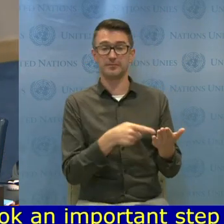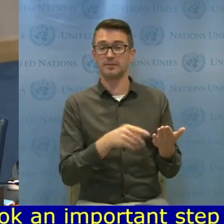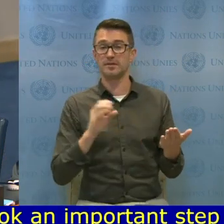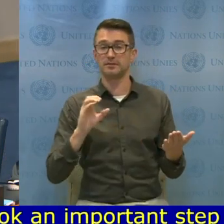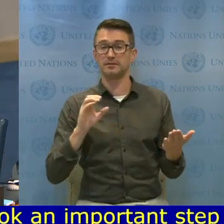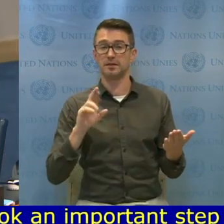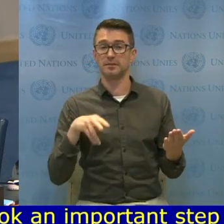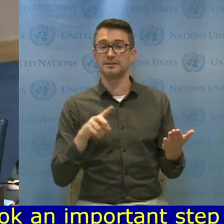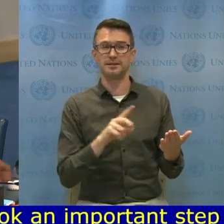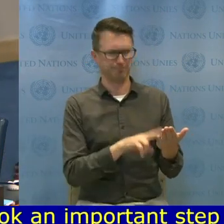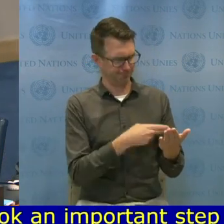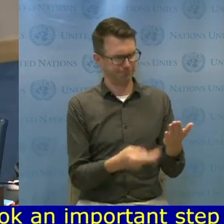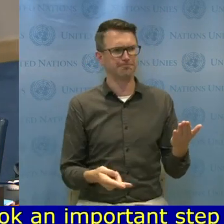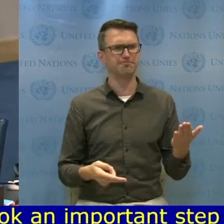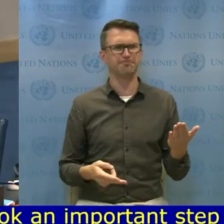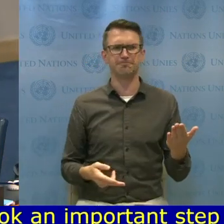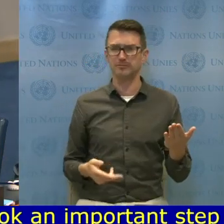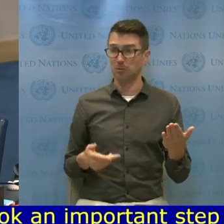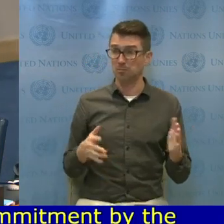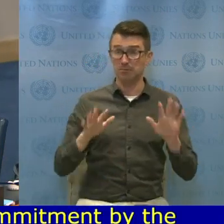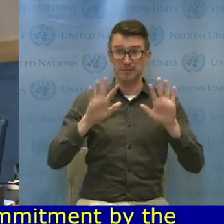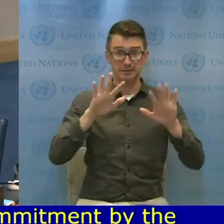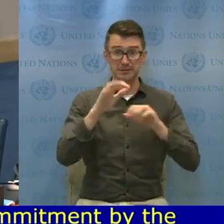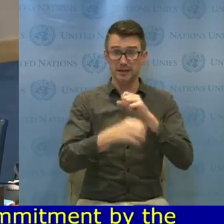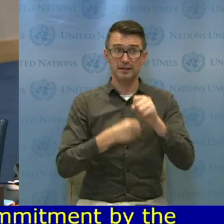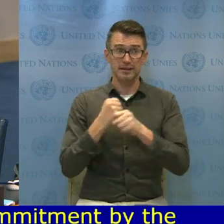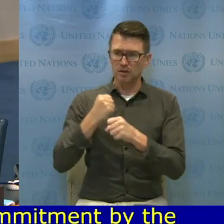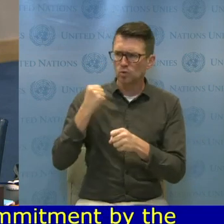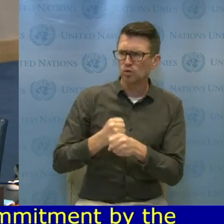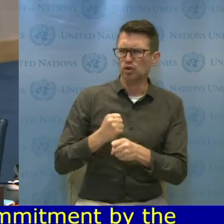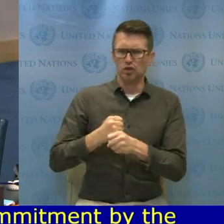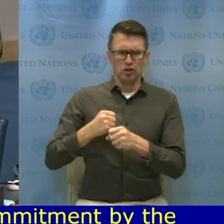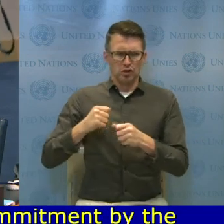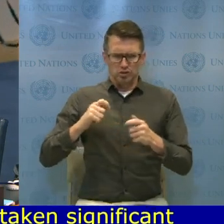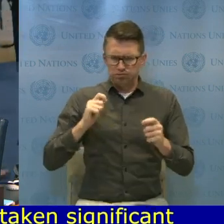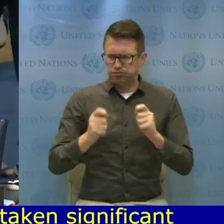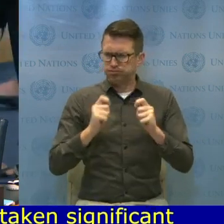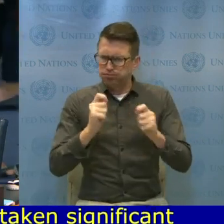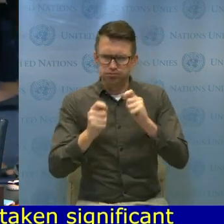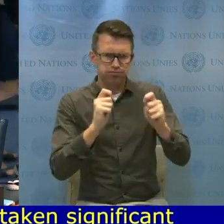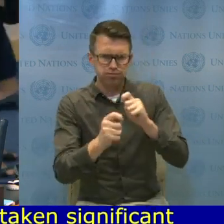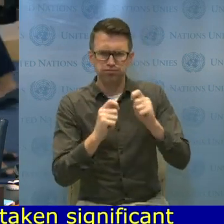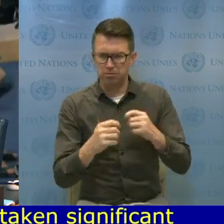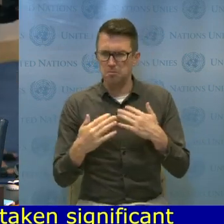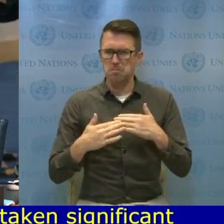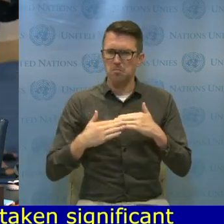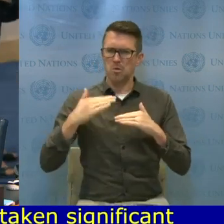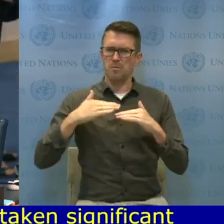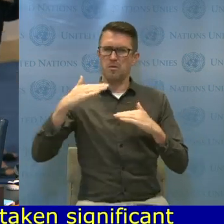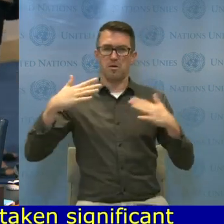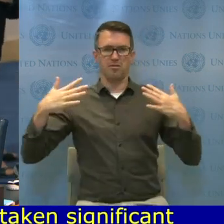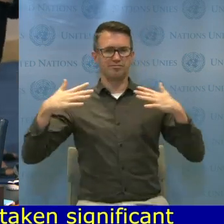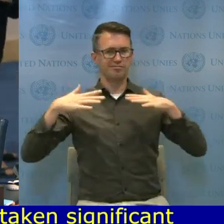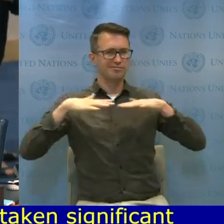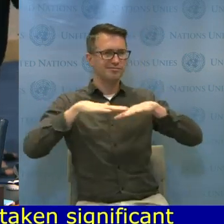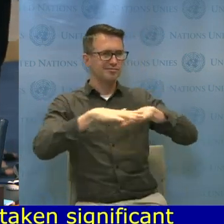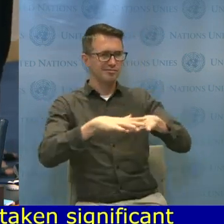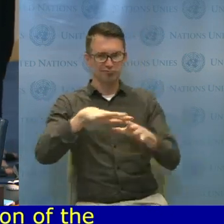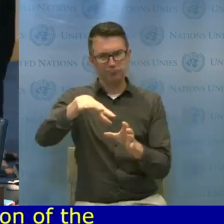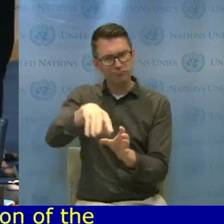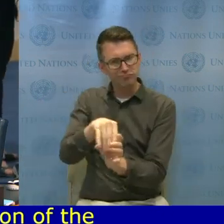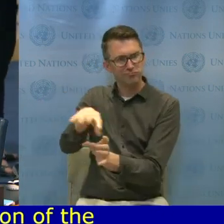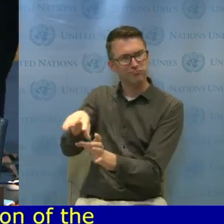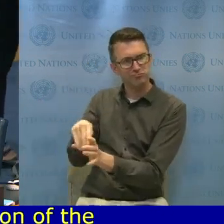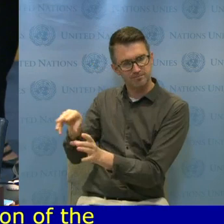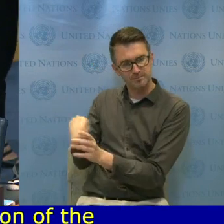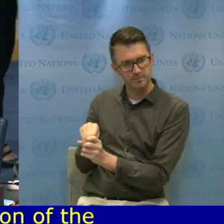realization of the convention. A milestone was achieved in June 2015 when the law on protection and promotion of the